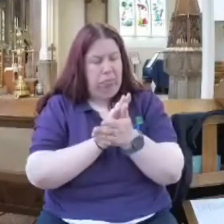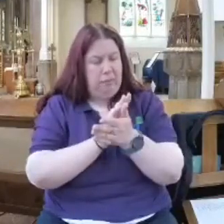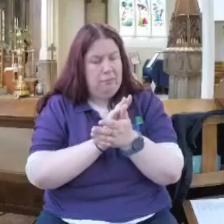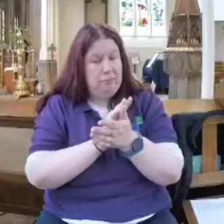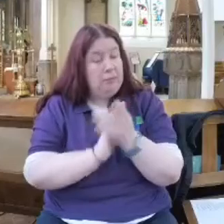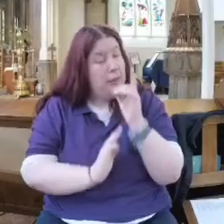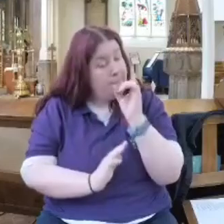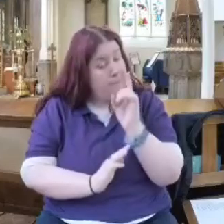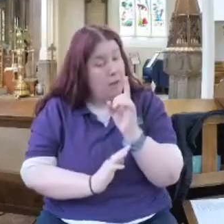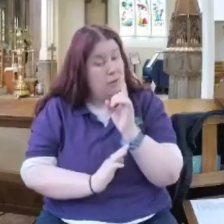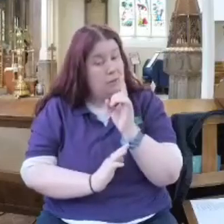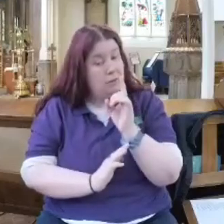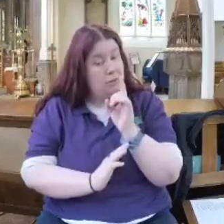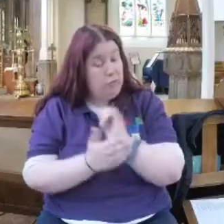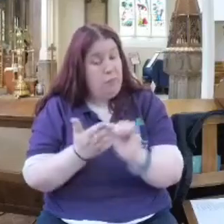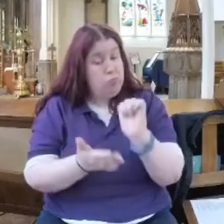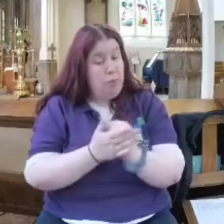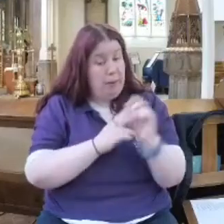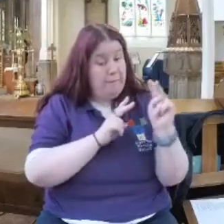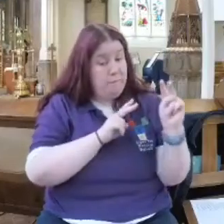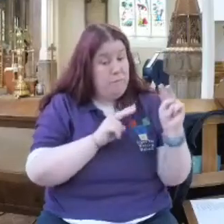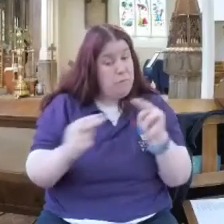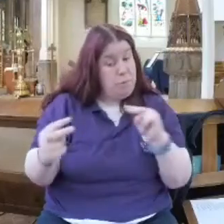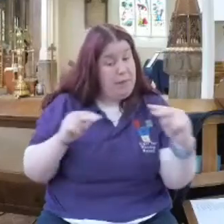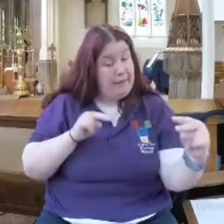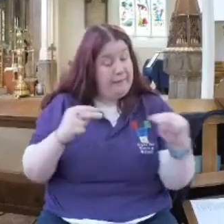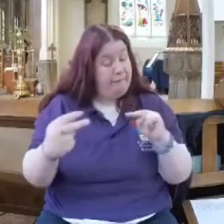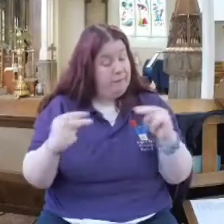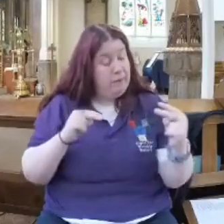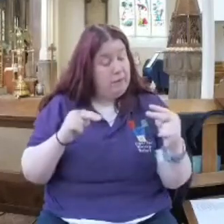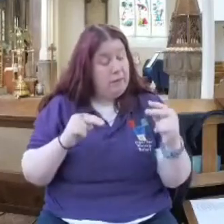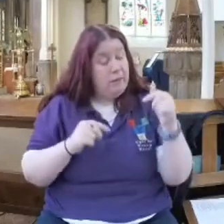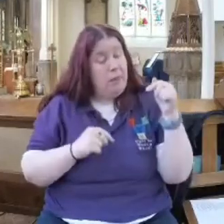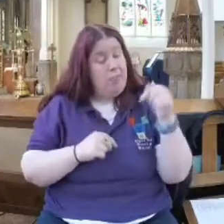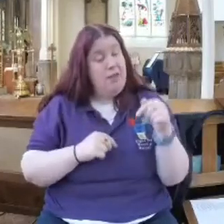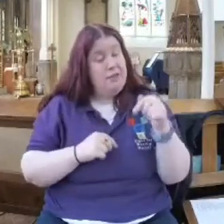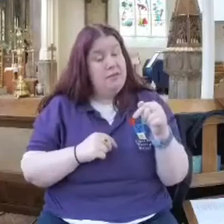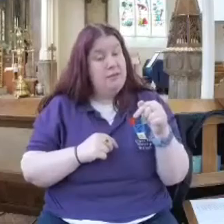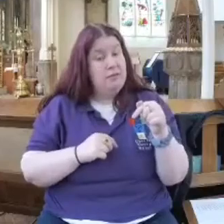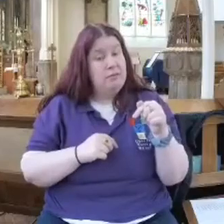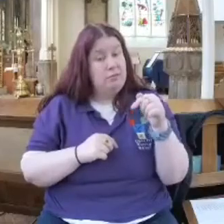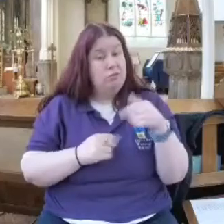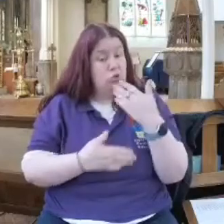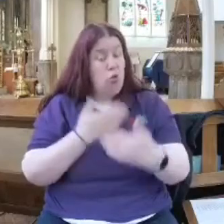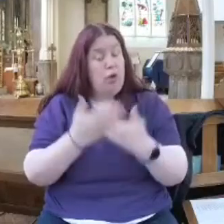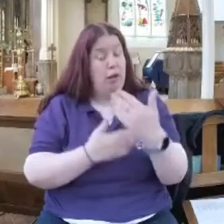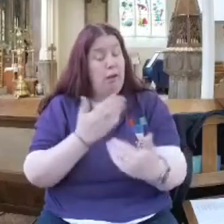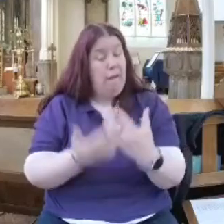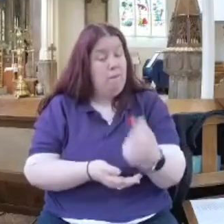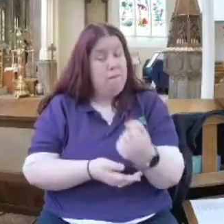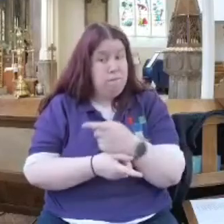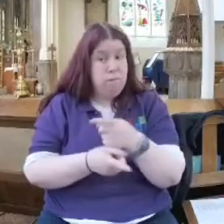But in a proper perspective, this is a story from our current times and over the last